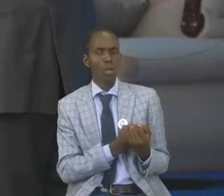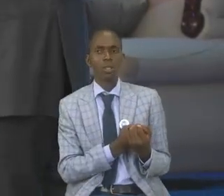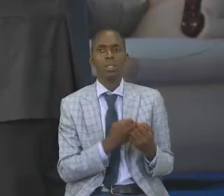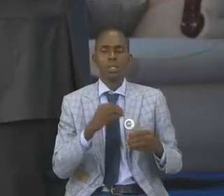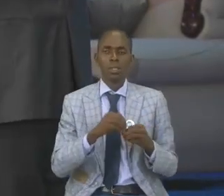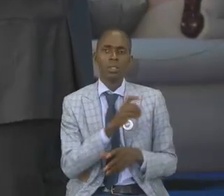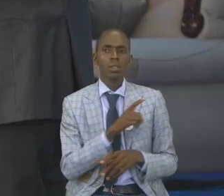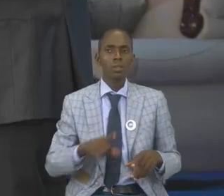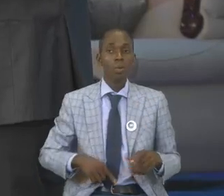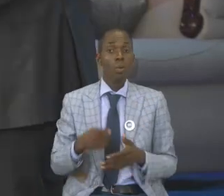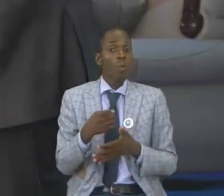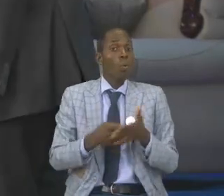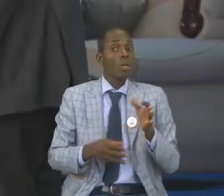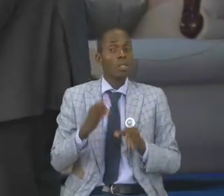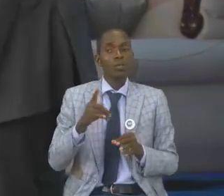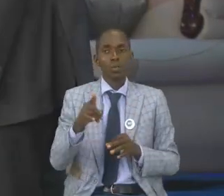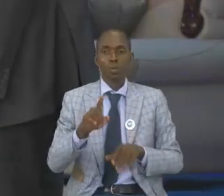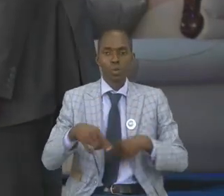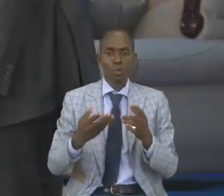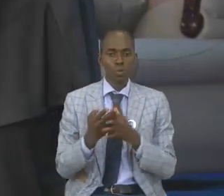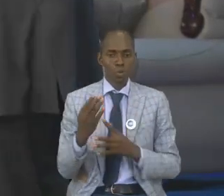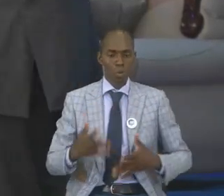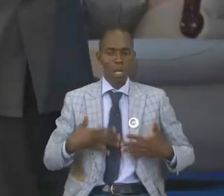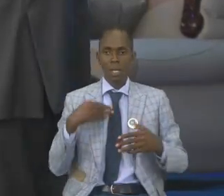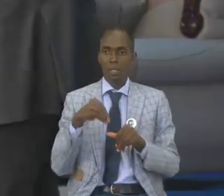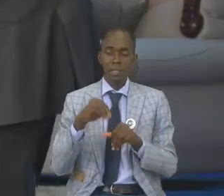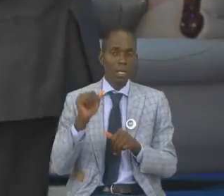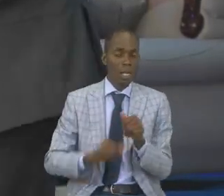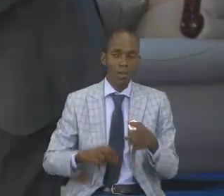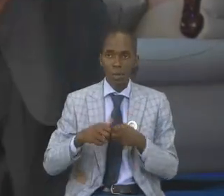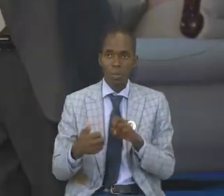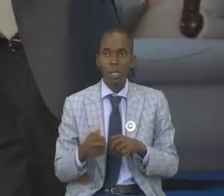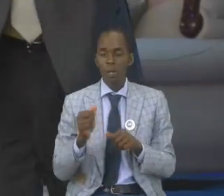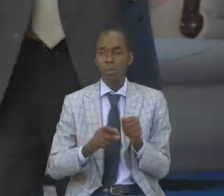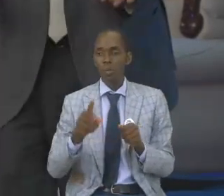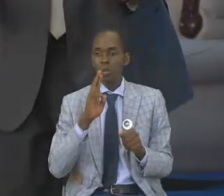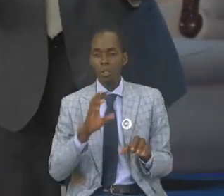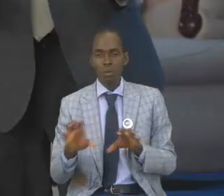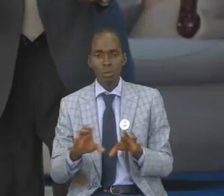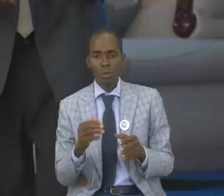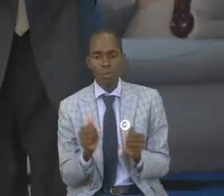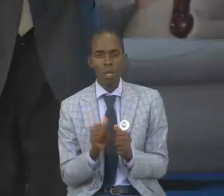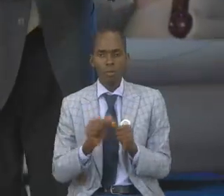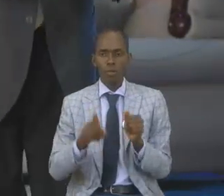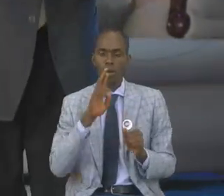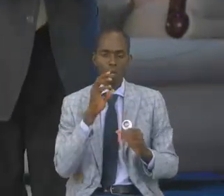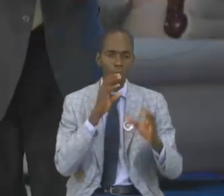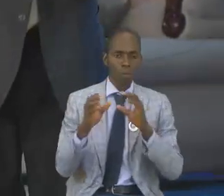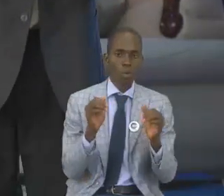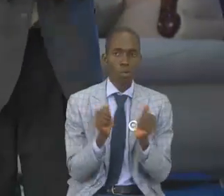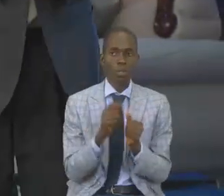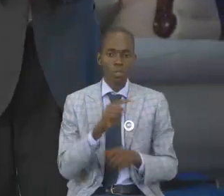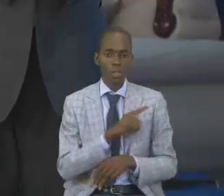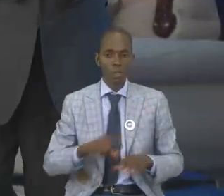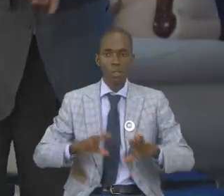Lord. What if you walk through life and in every situation, anyone you are dealing with, anyone you are interacting with, the Lord gives